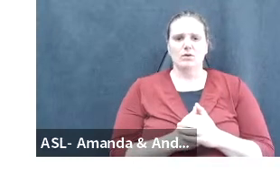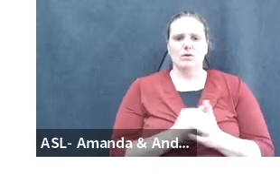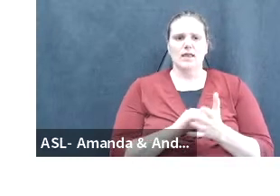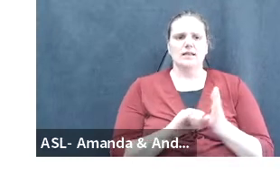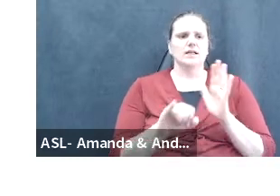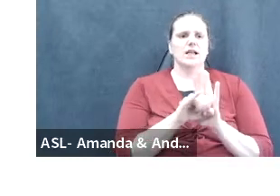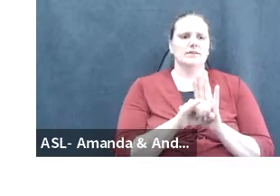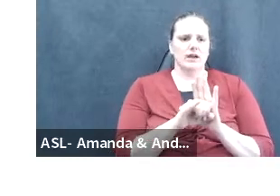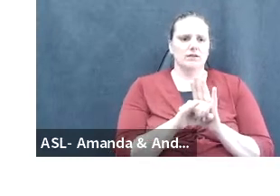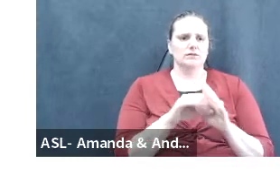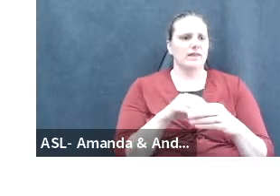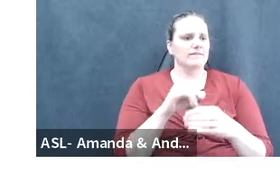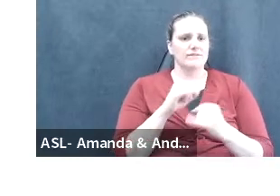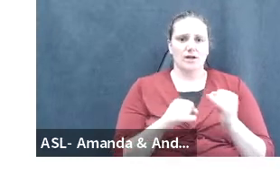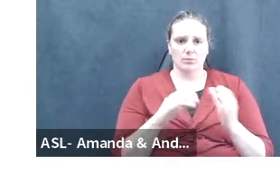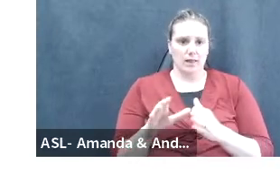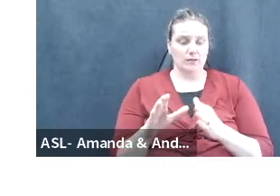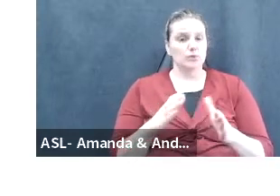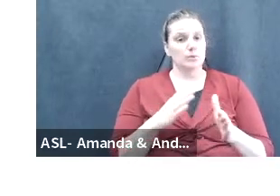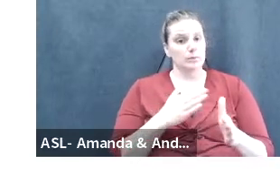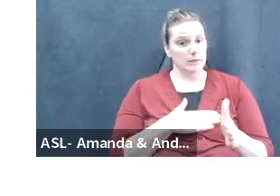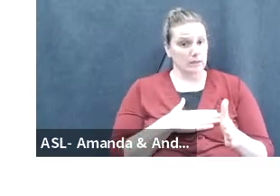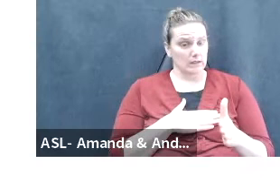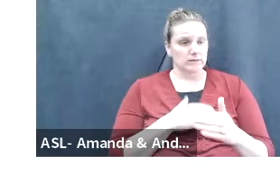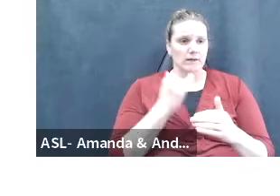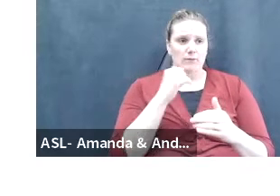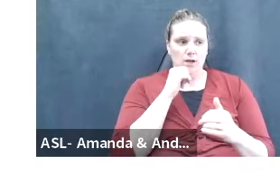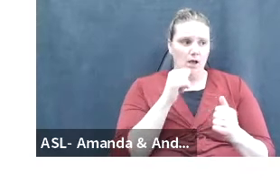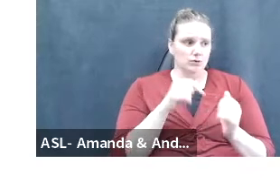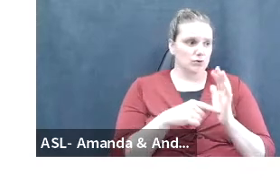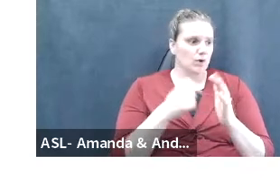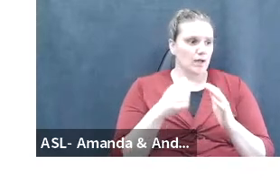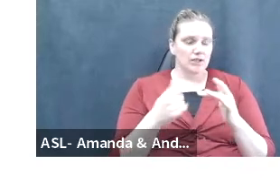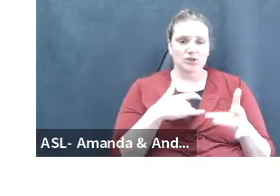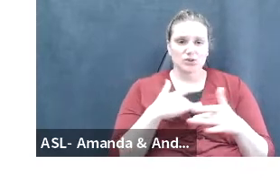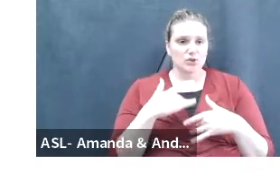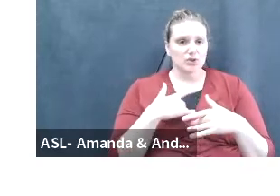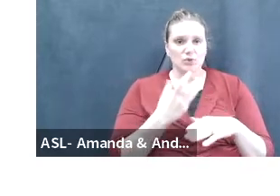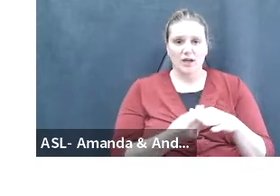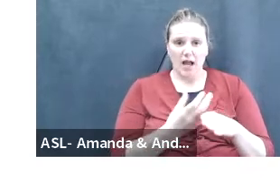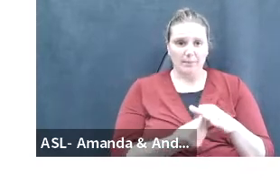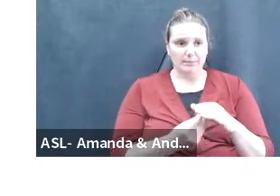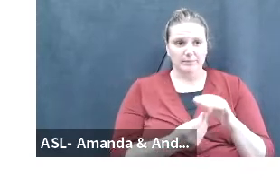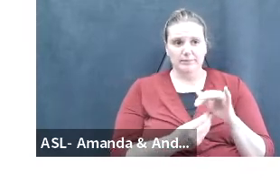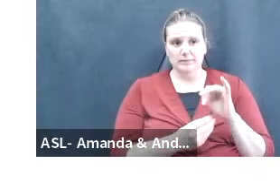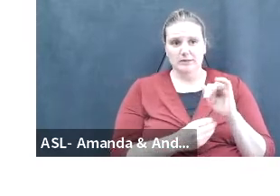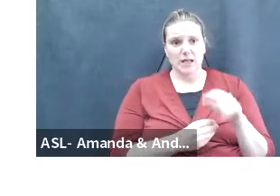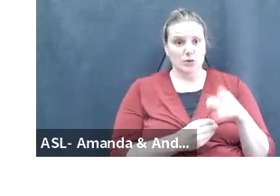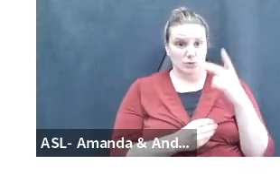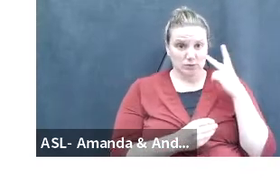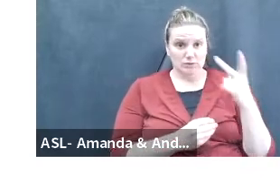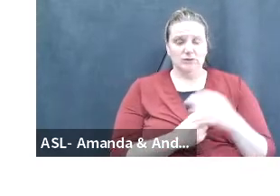and addressed in the final plan. So please, if we're not addressing any concerns or gaps that you